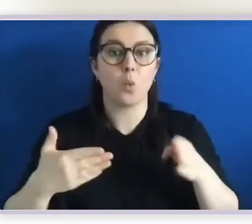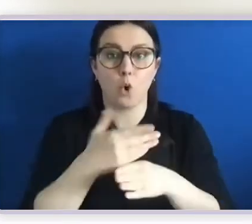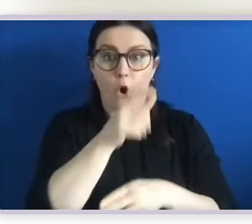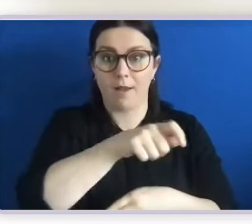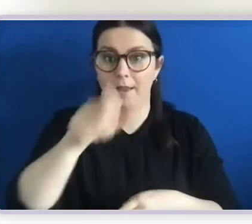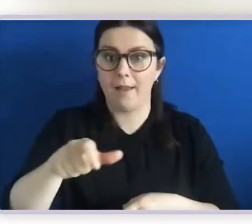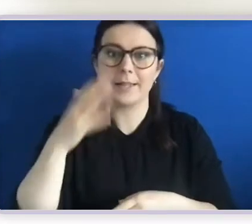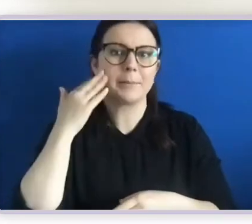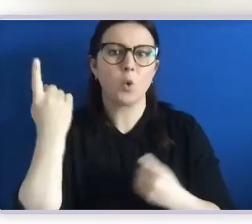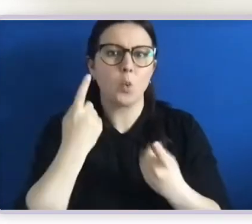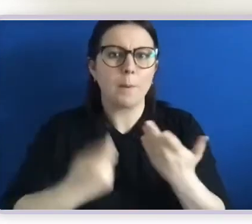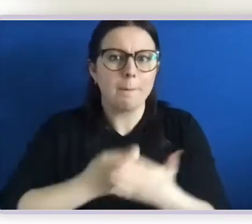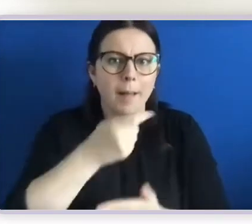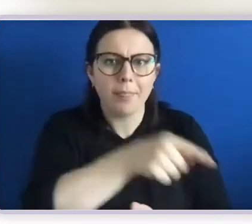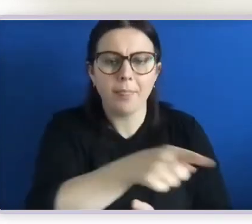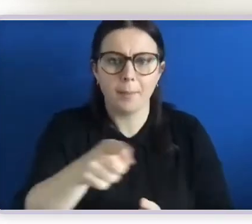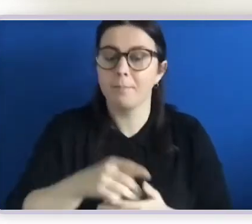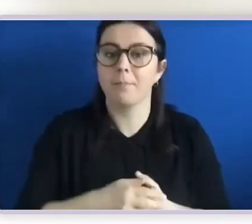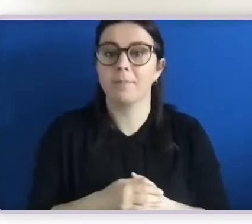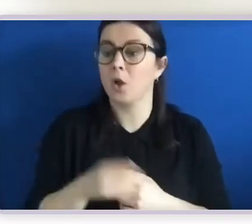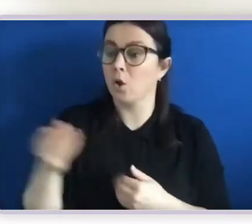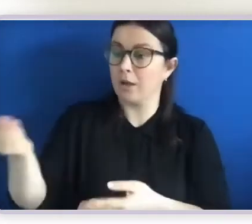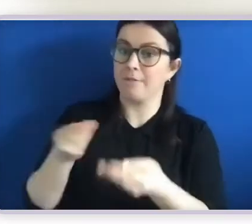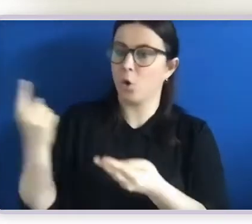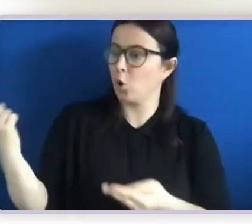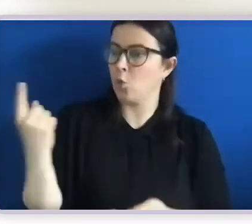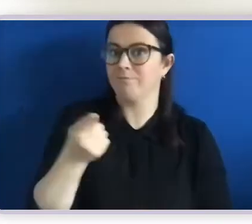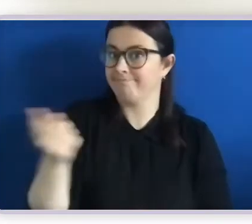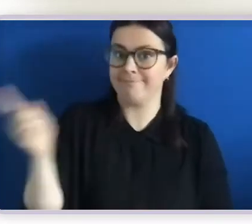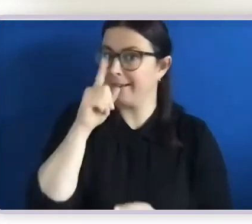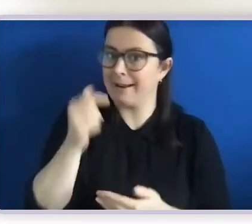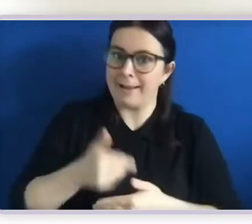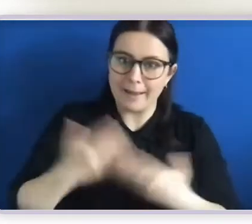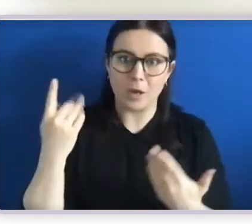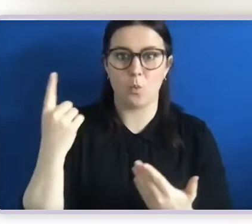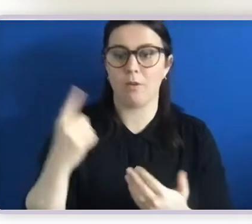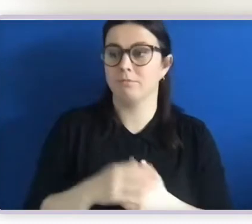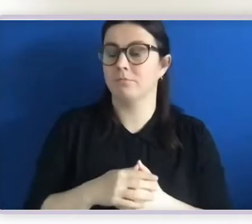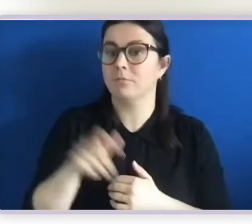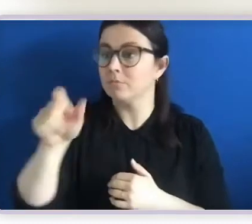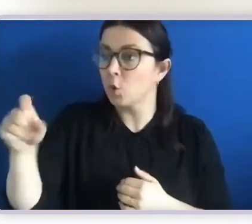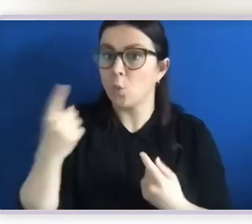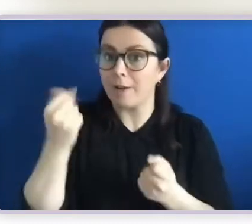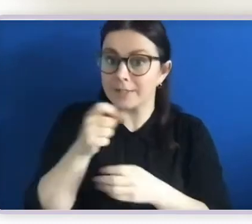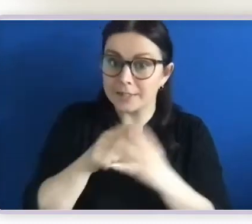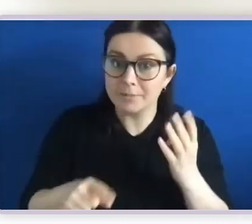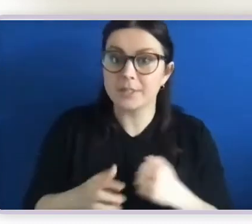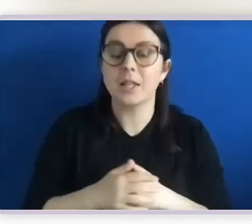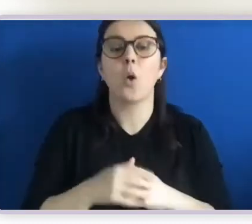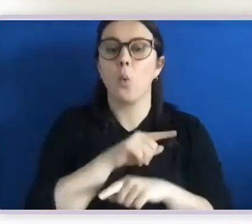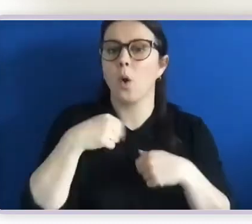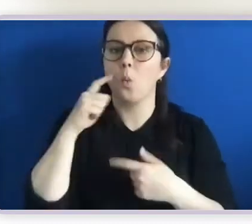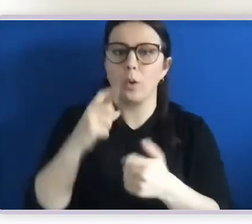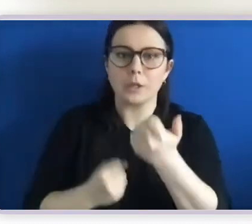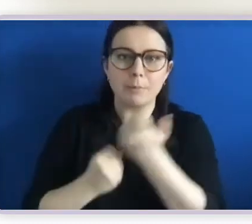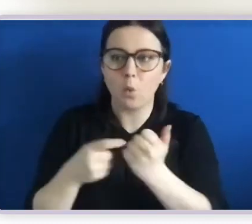from anyone. Obviously, we can take that complaint from people with disabilities. We will support people with disabilities to